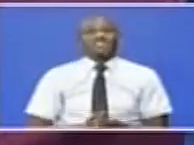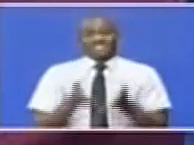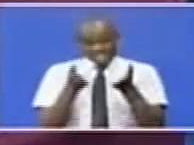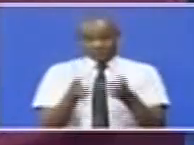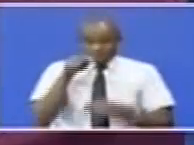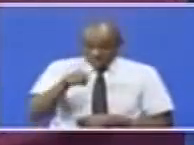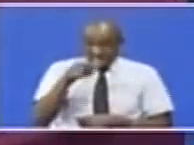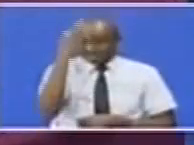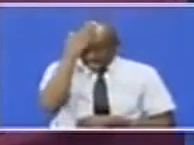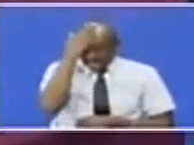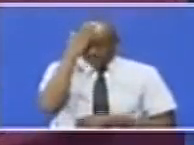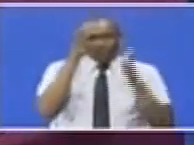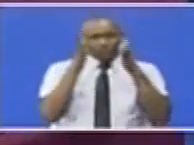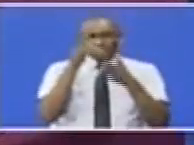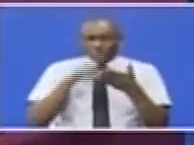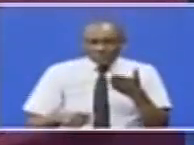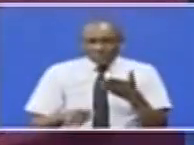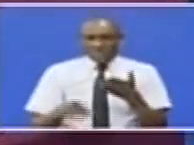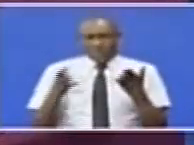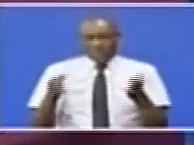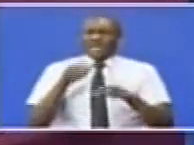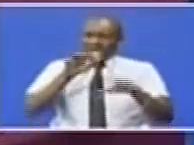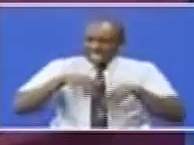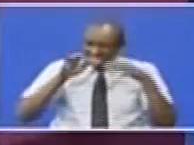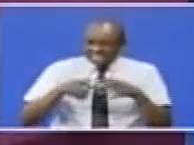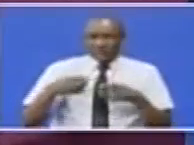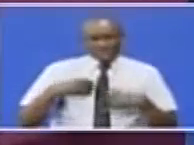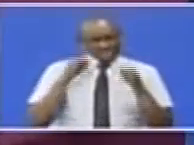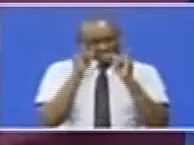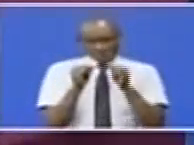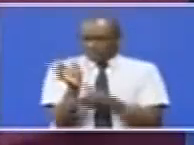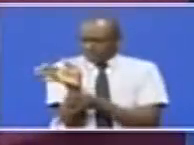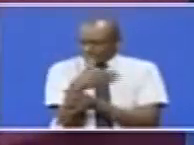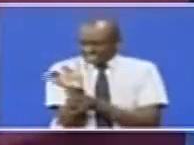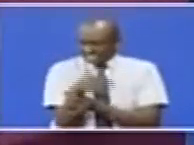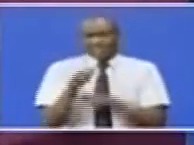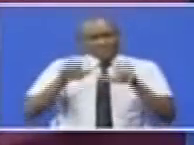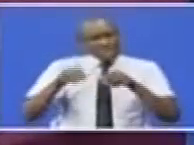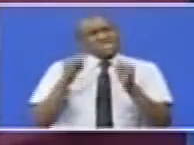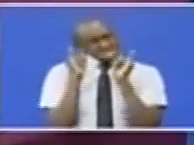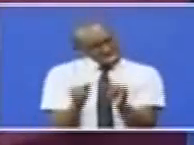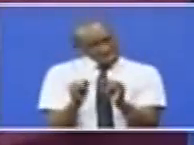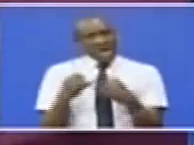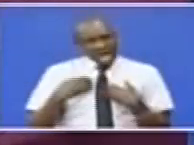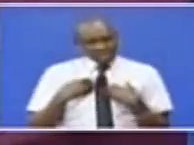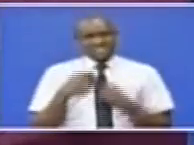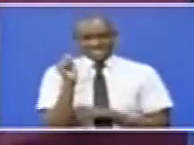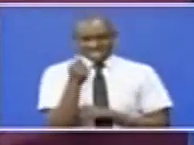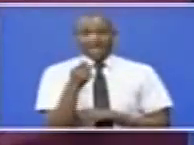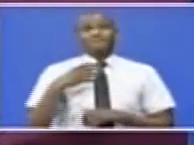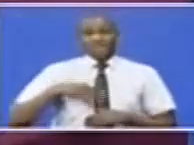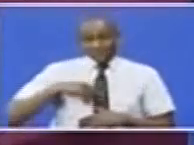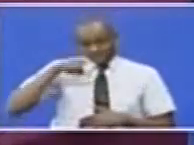And today, being a Monday, we do focus a big on agriculture. There's a new kind of fish farming taking root across the country as